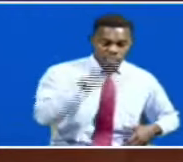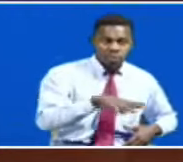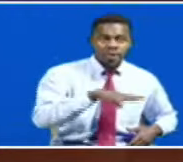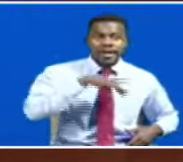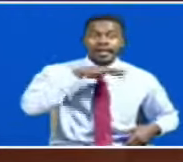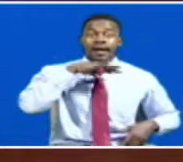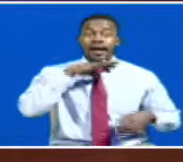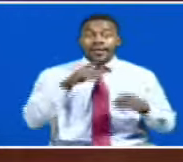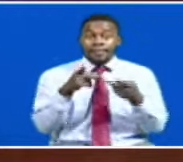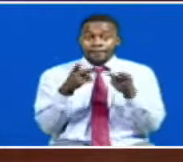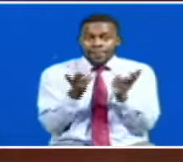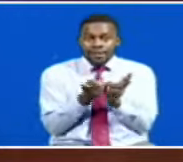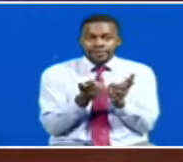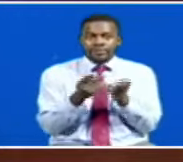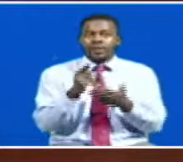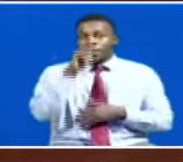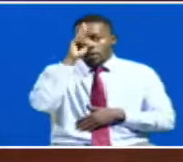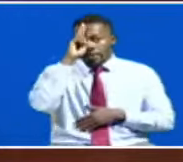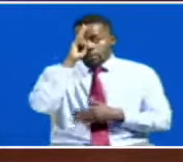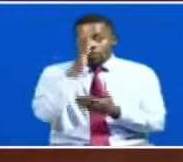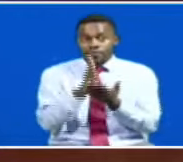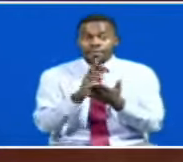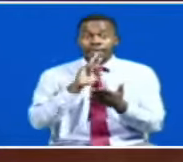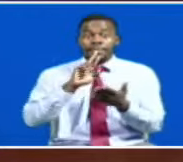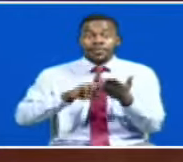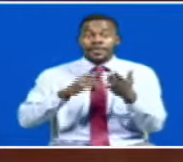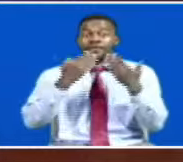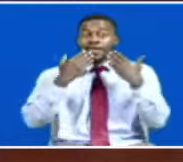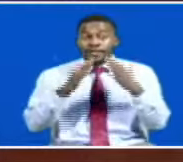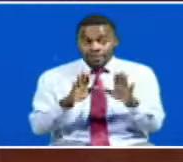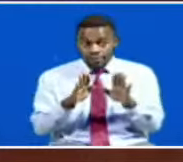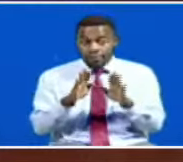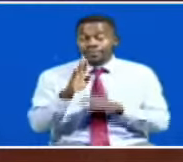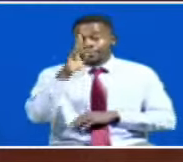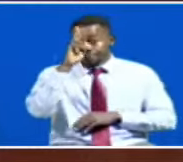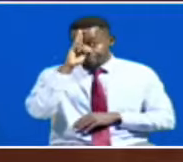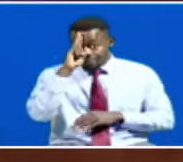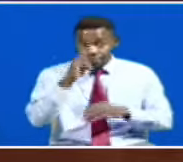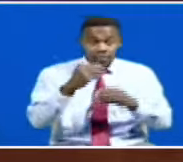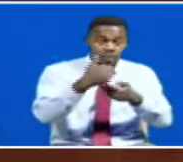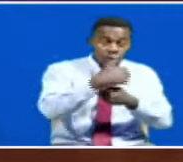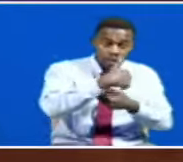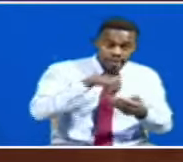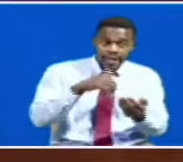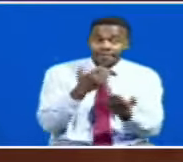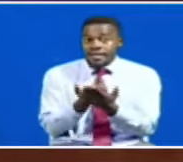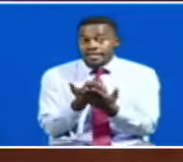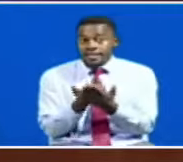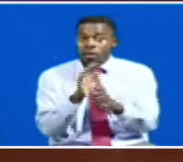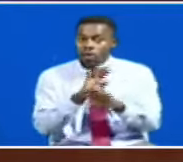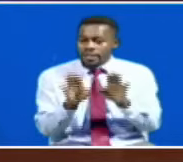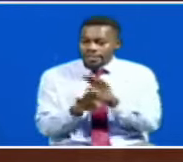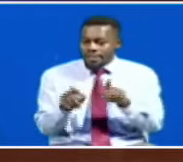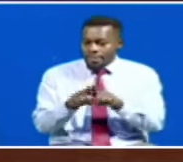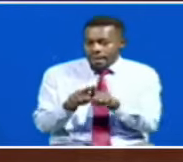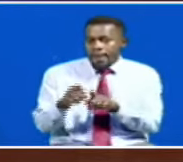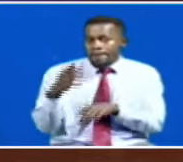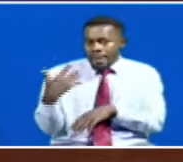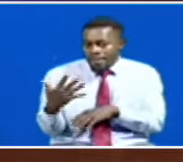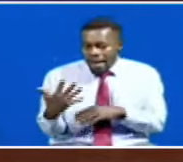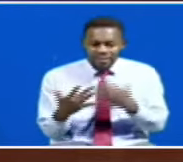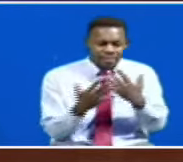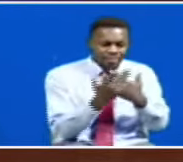scene, later confirming the report. They secured the scene and collected evidence, including the polythene bags, the